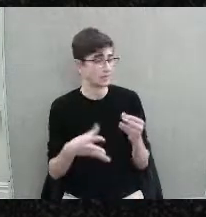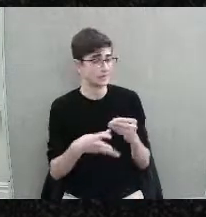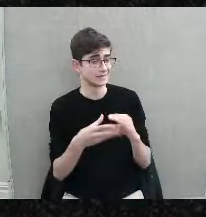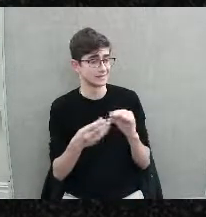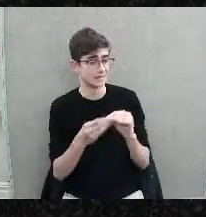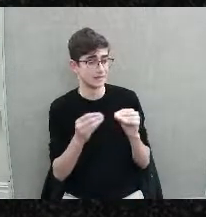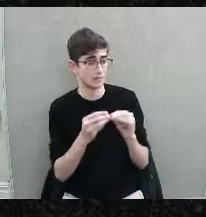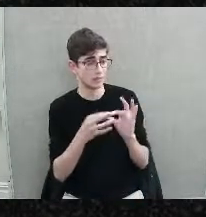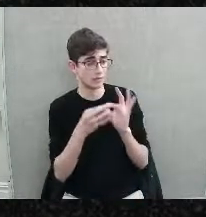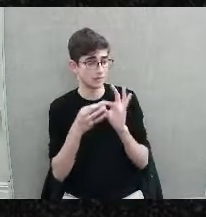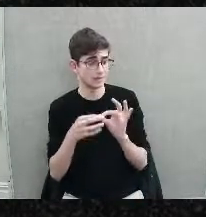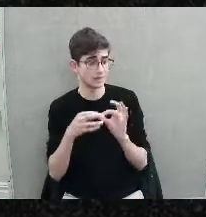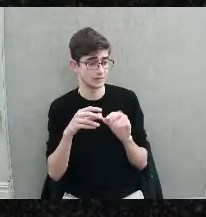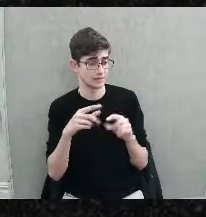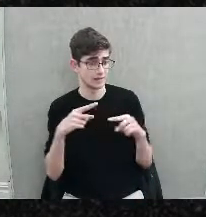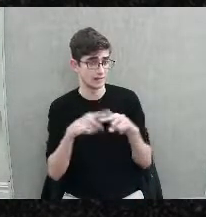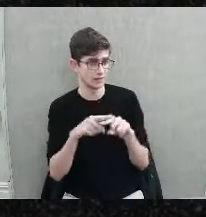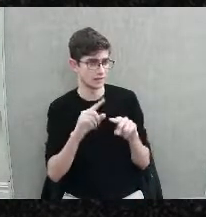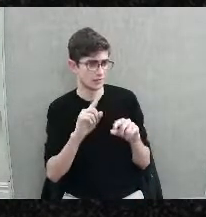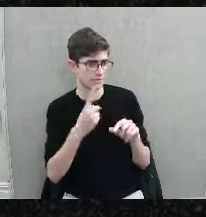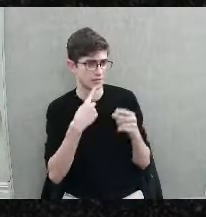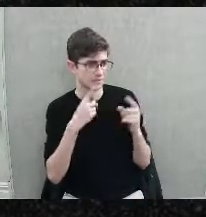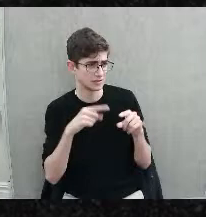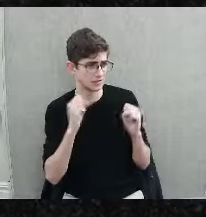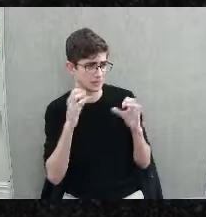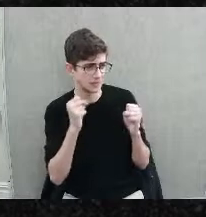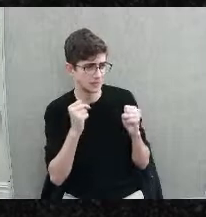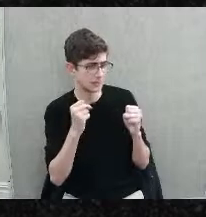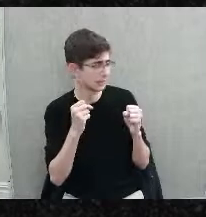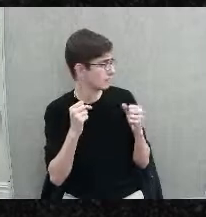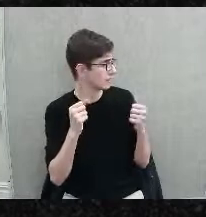paradoxes? Your initial answer on that was really beautiful. So Elizabeth?